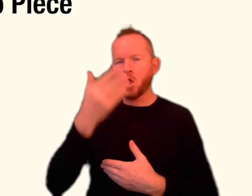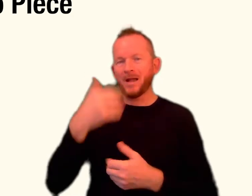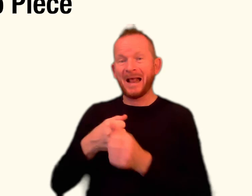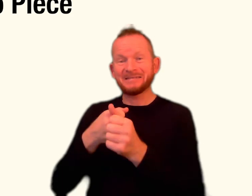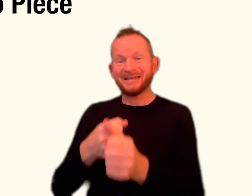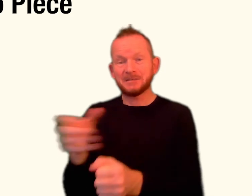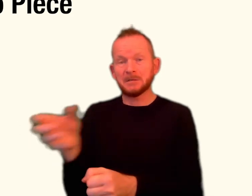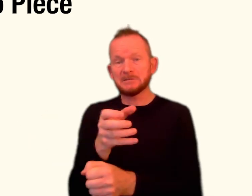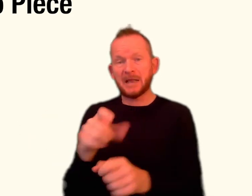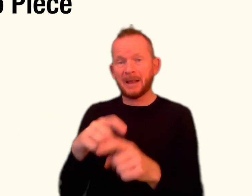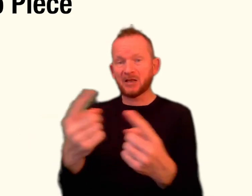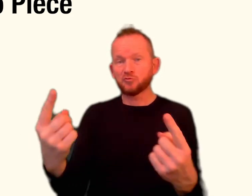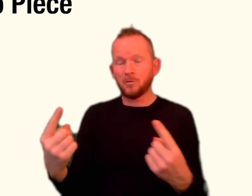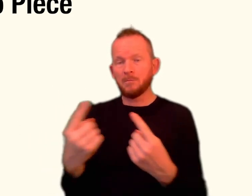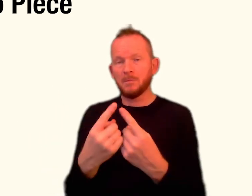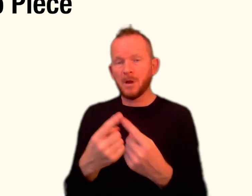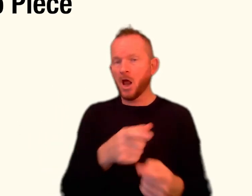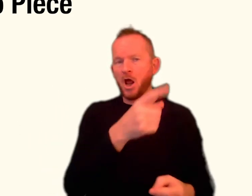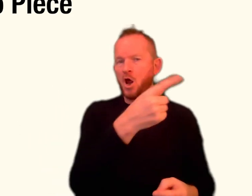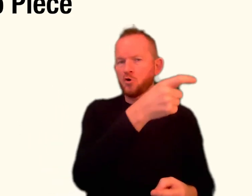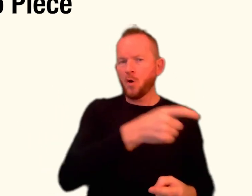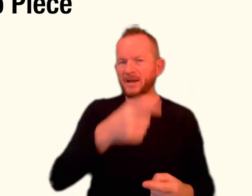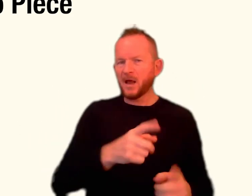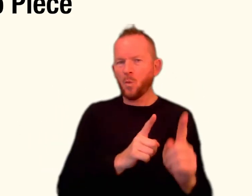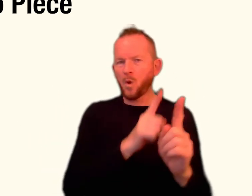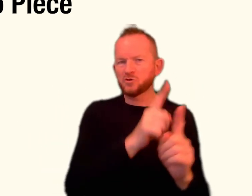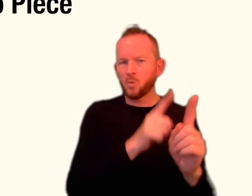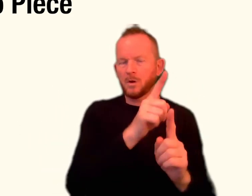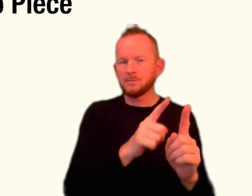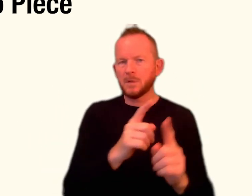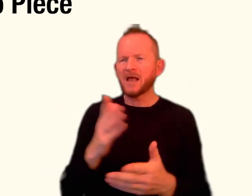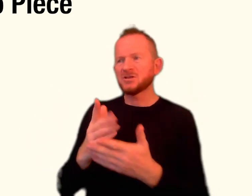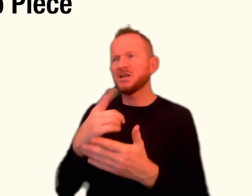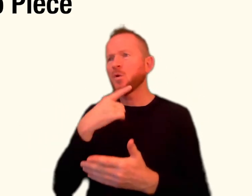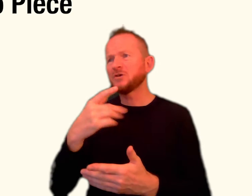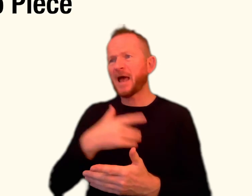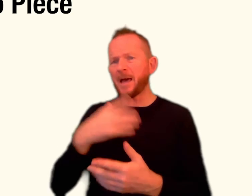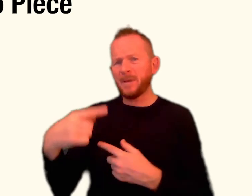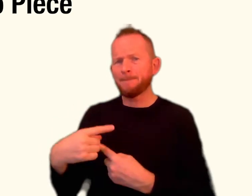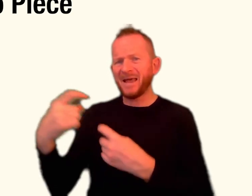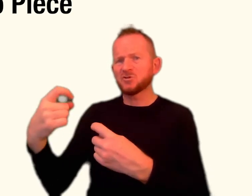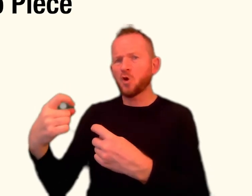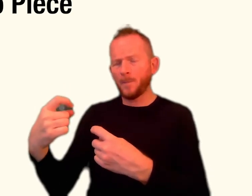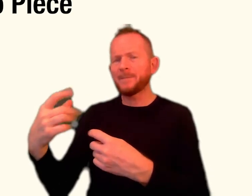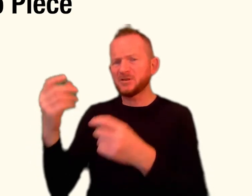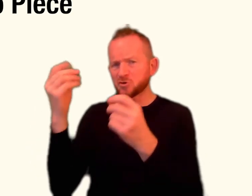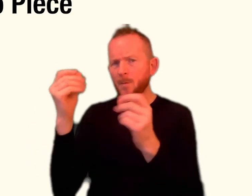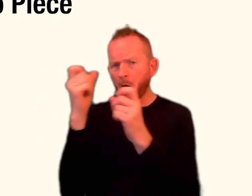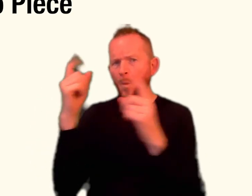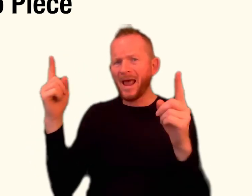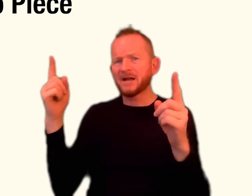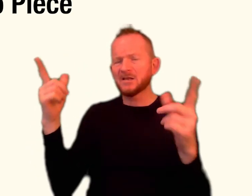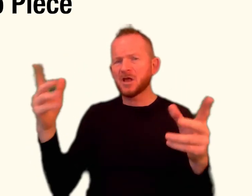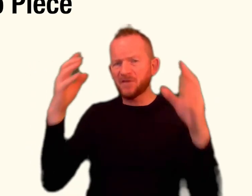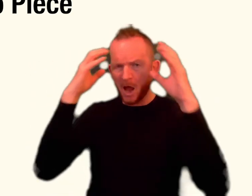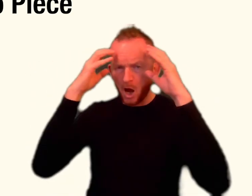in the classroom. Nobody was on one-to-one. I certainly wish I'd been picked up and that there'd been some awareness of